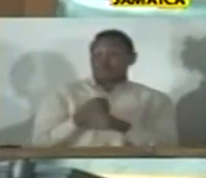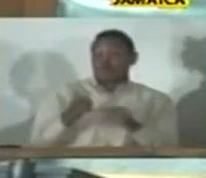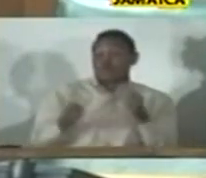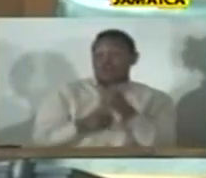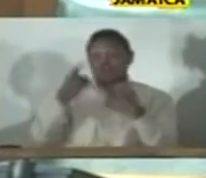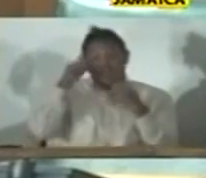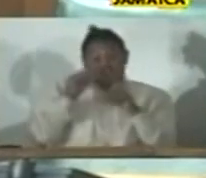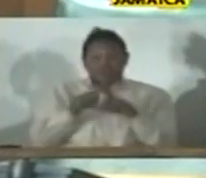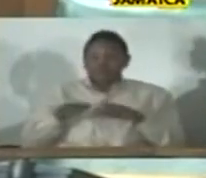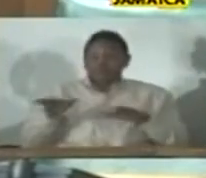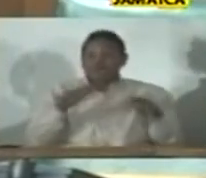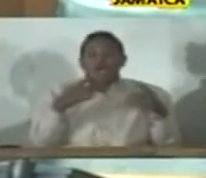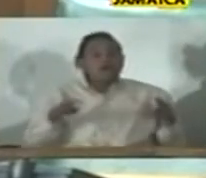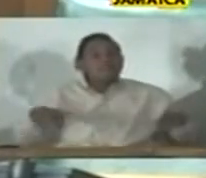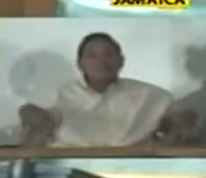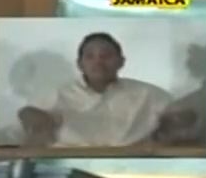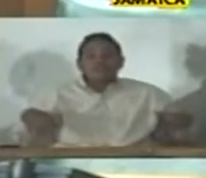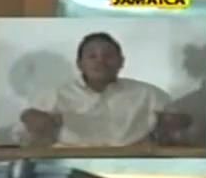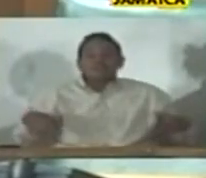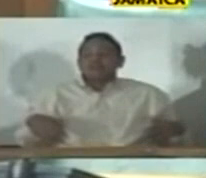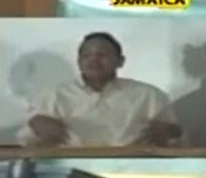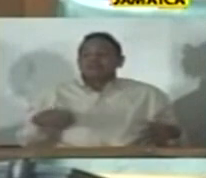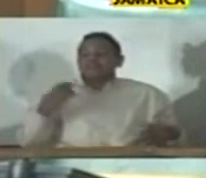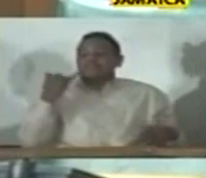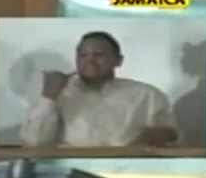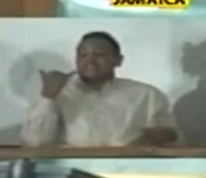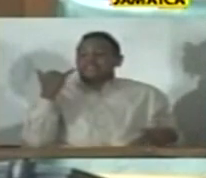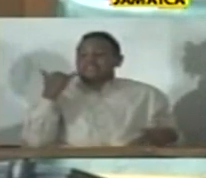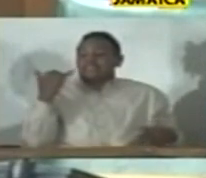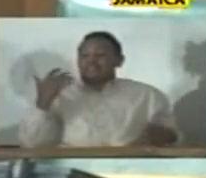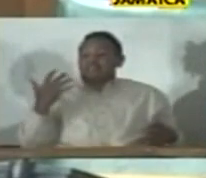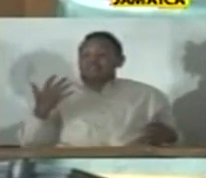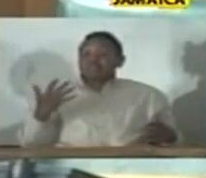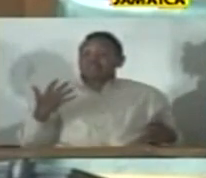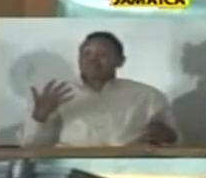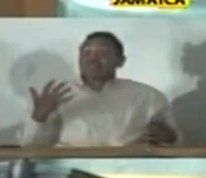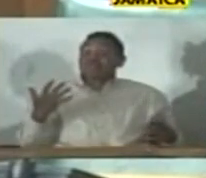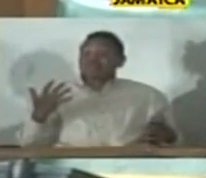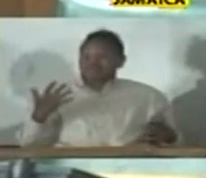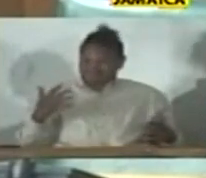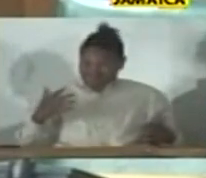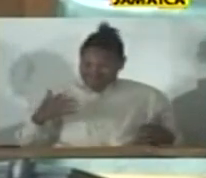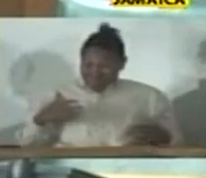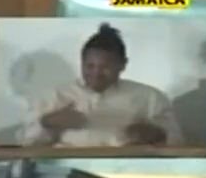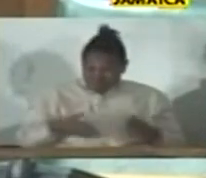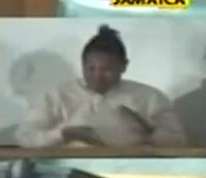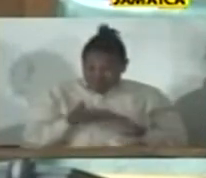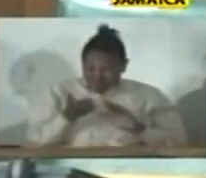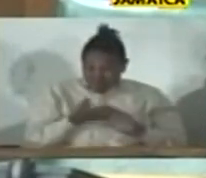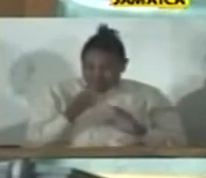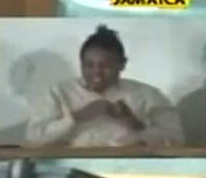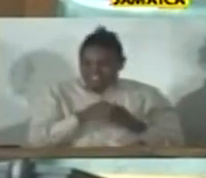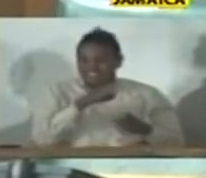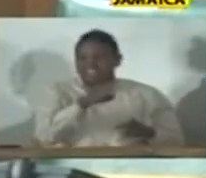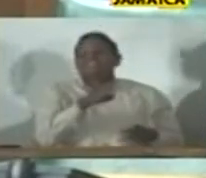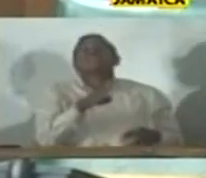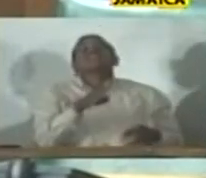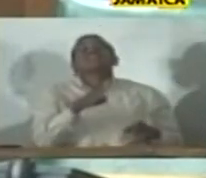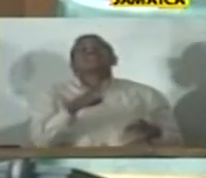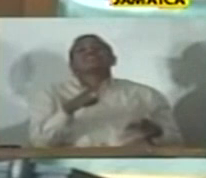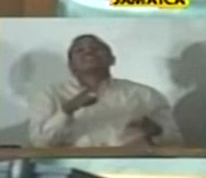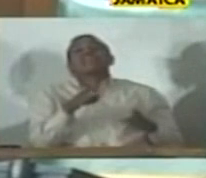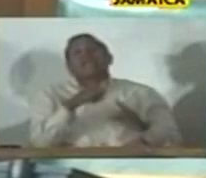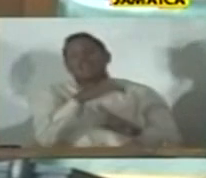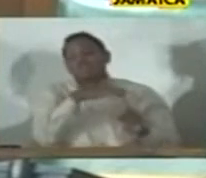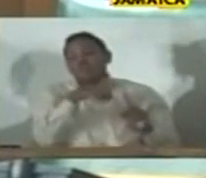agreement. If flows were to resume within a settlement environment, associated loans would be received by